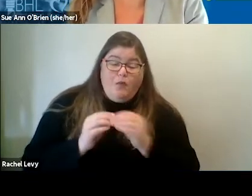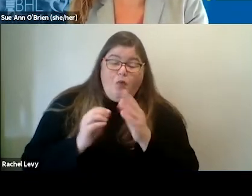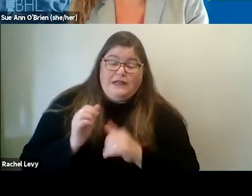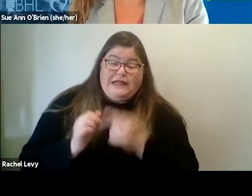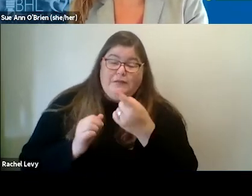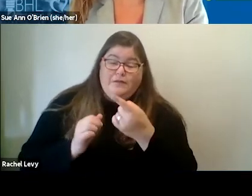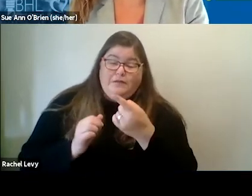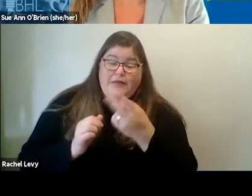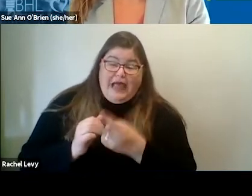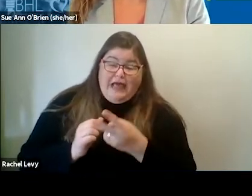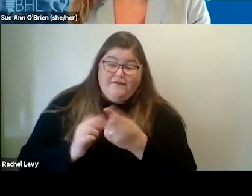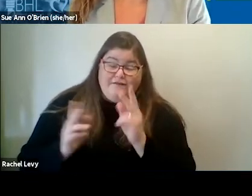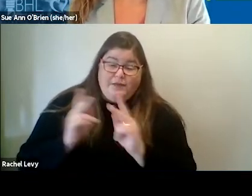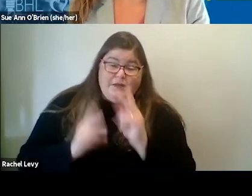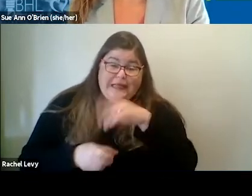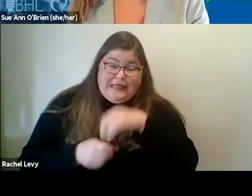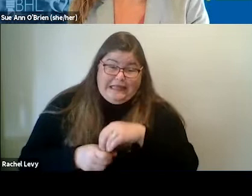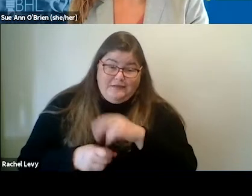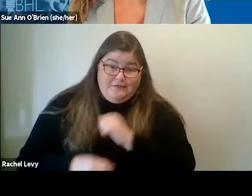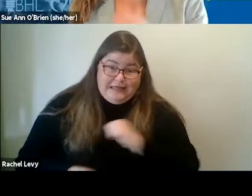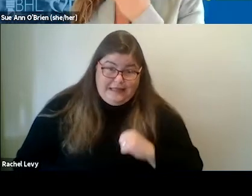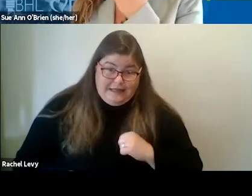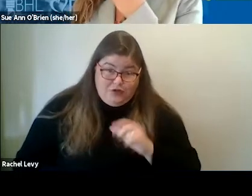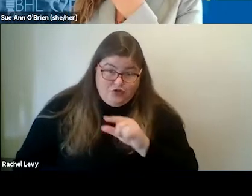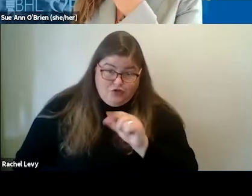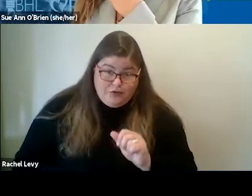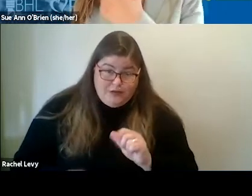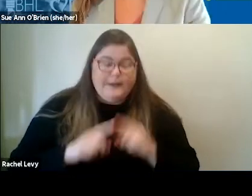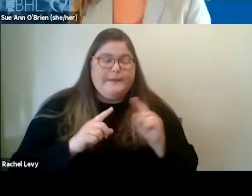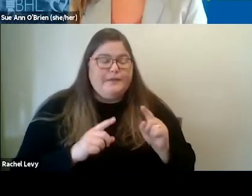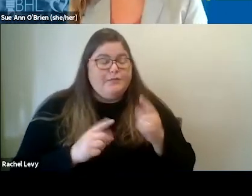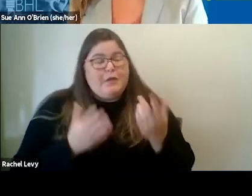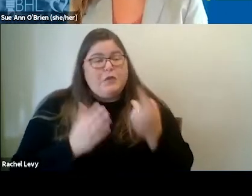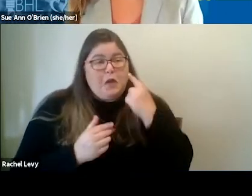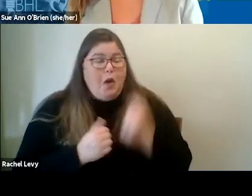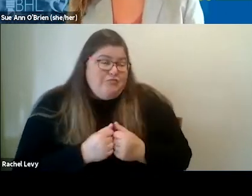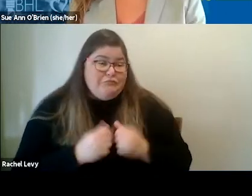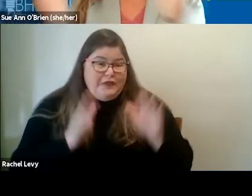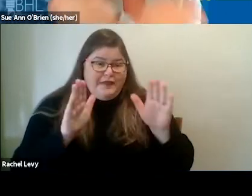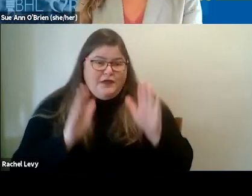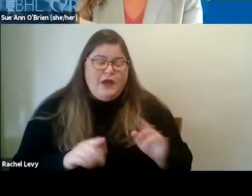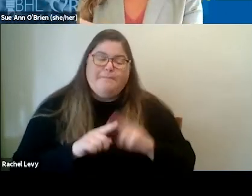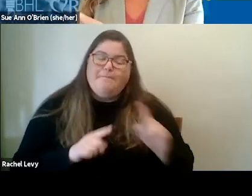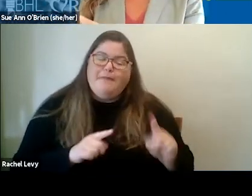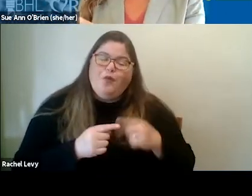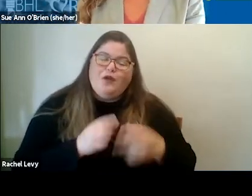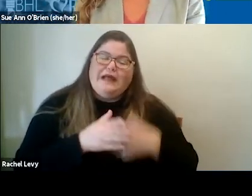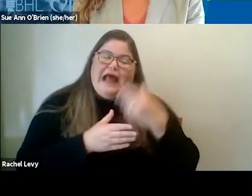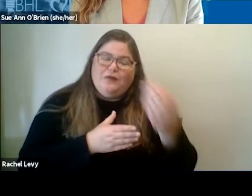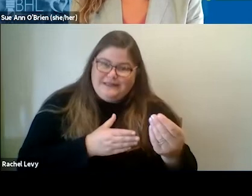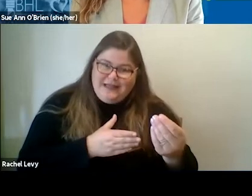this is pretty great. But the issue is that when you get outside of Metro Atlanta, this sort of